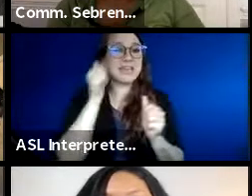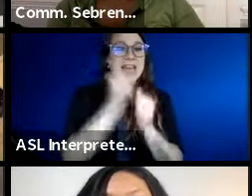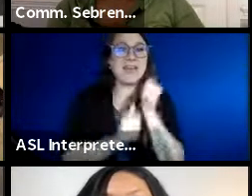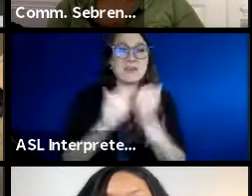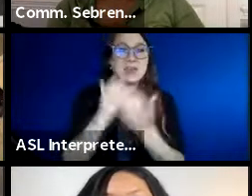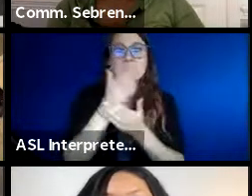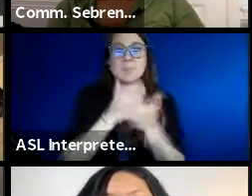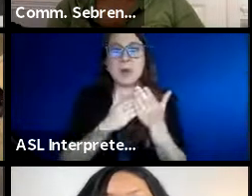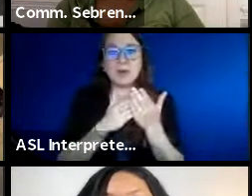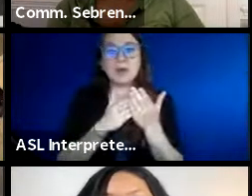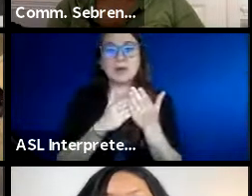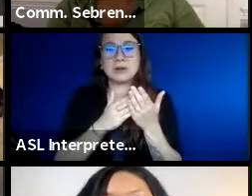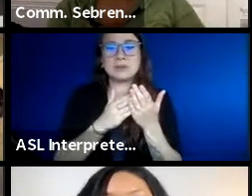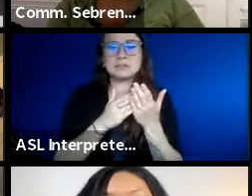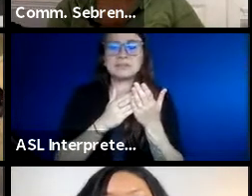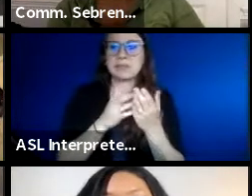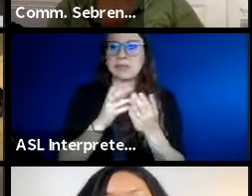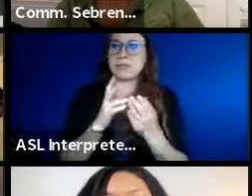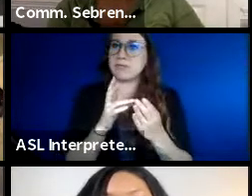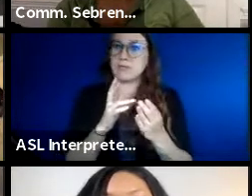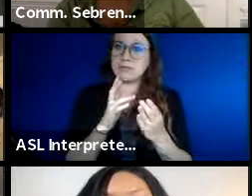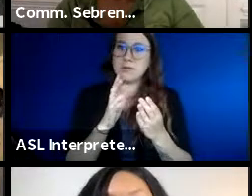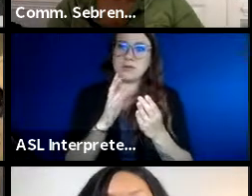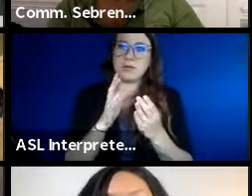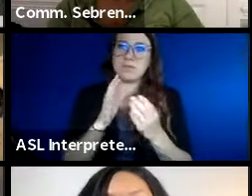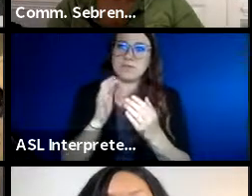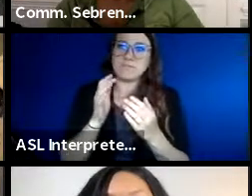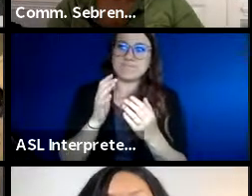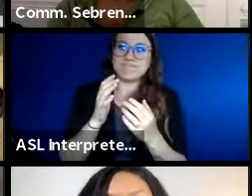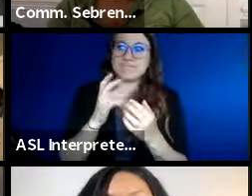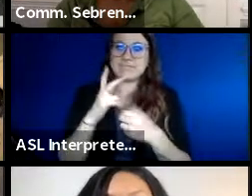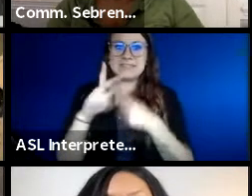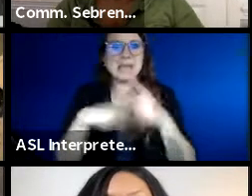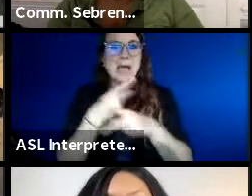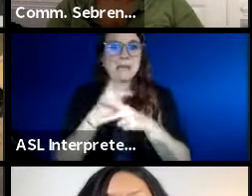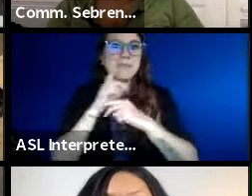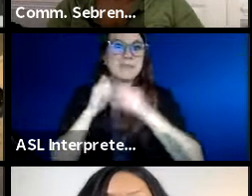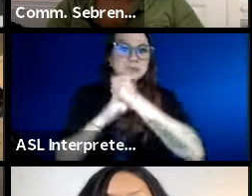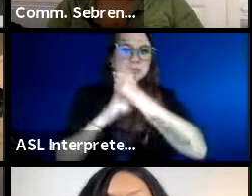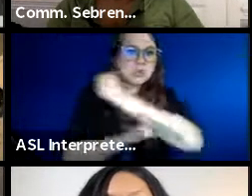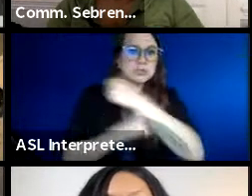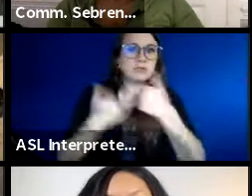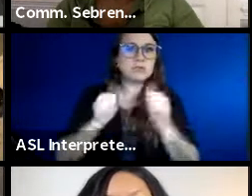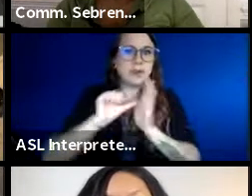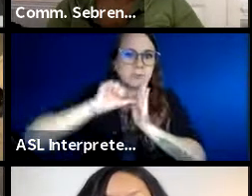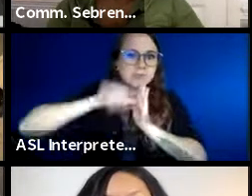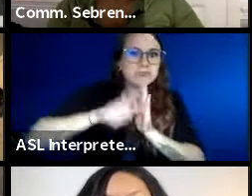of implementation and every type of infrastructure we might be implementing for the